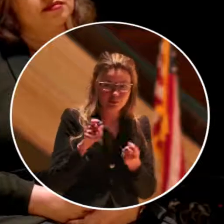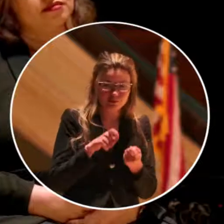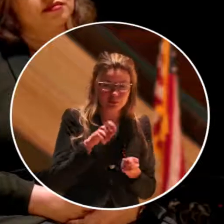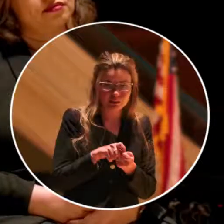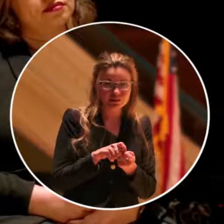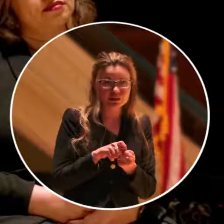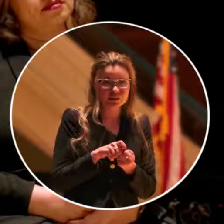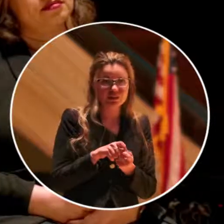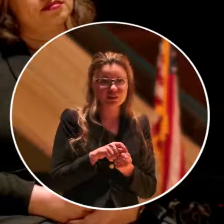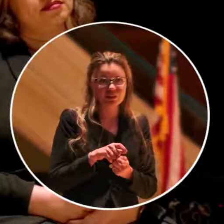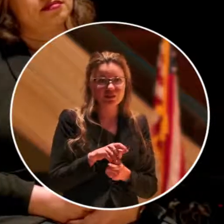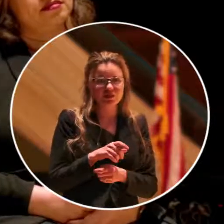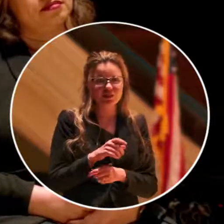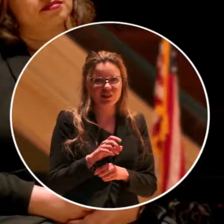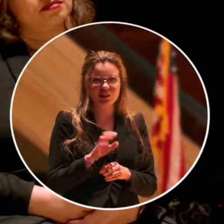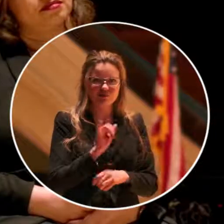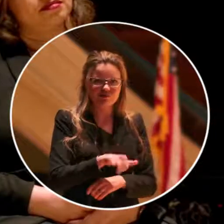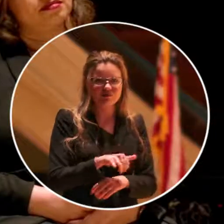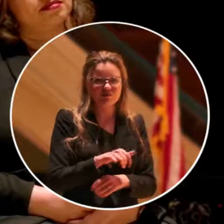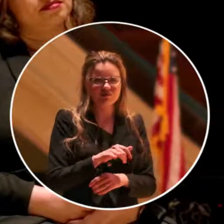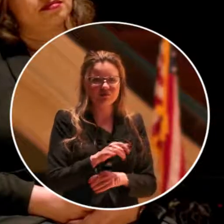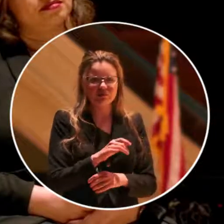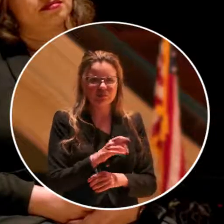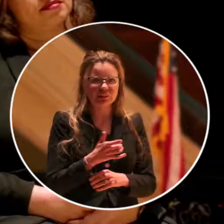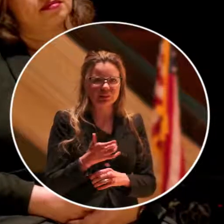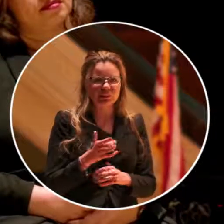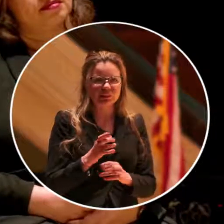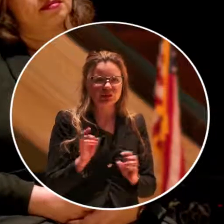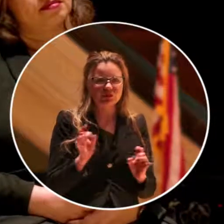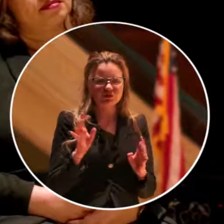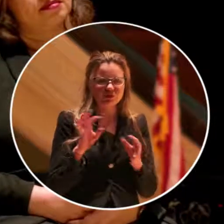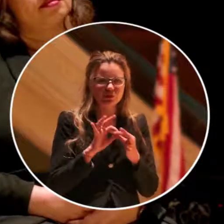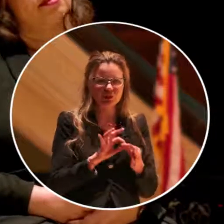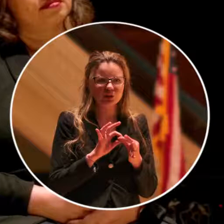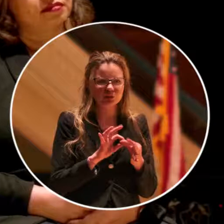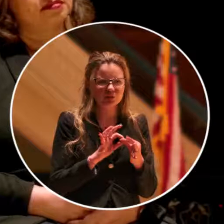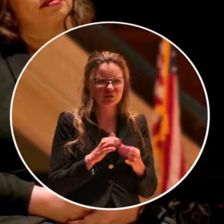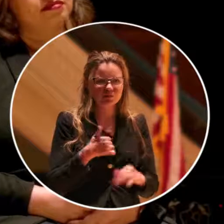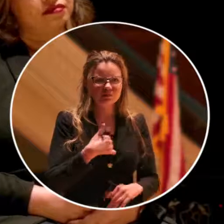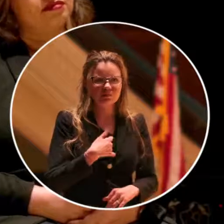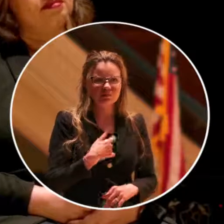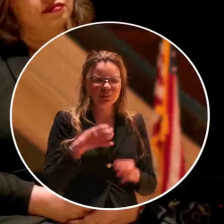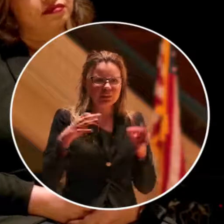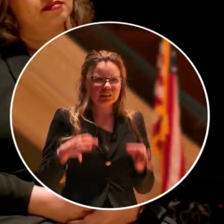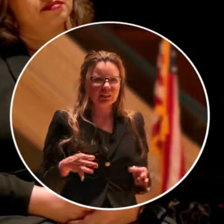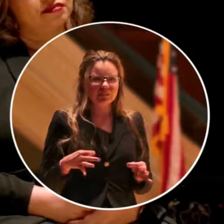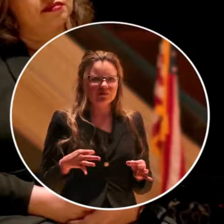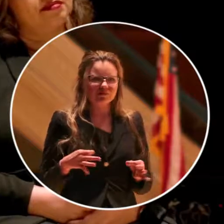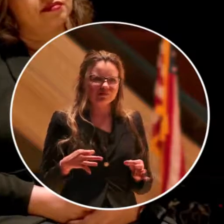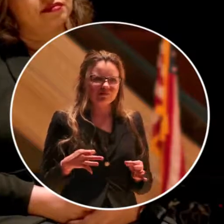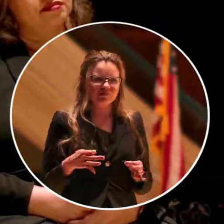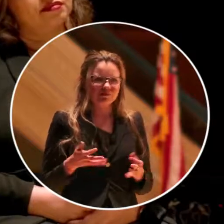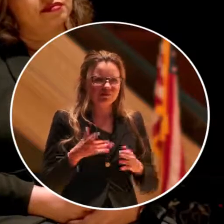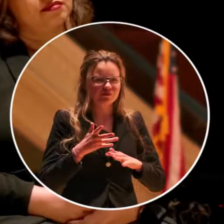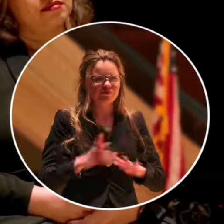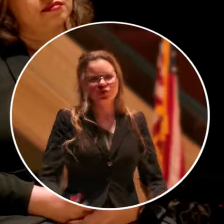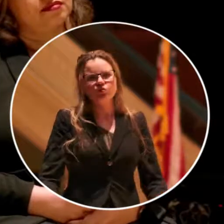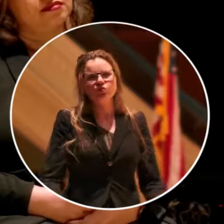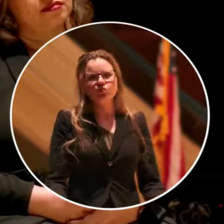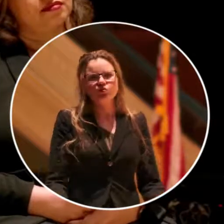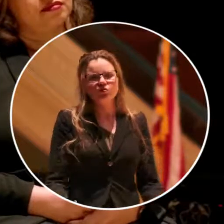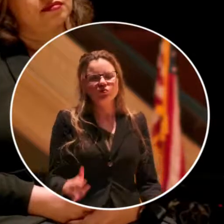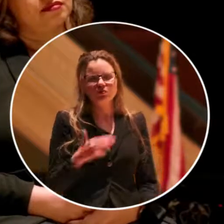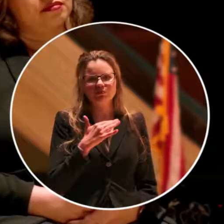exact same relationship, and that it needed to stop with me. In order to do